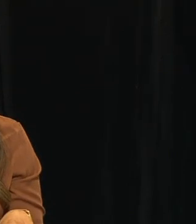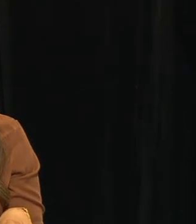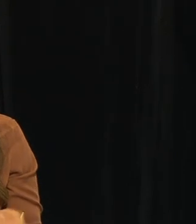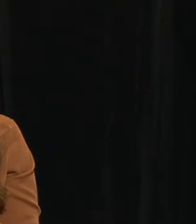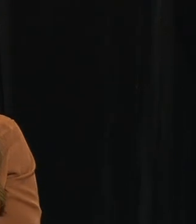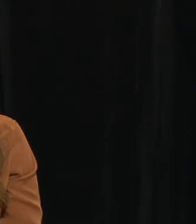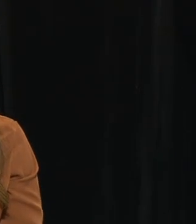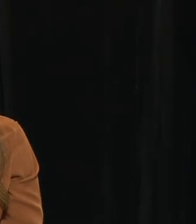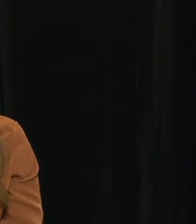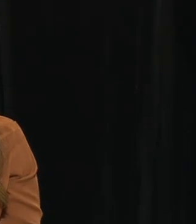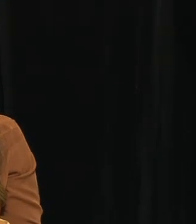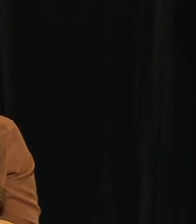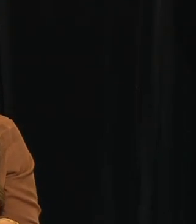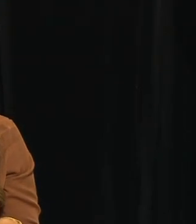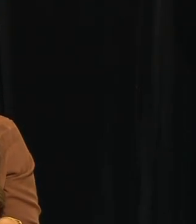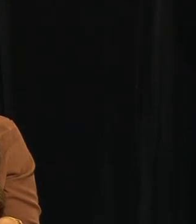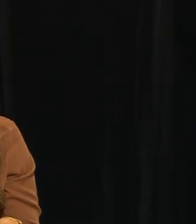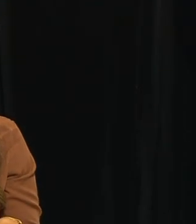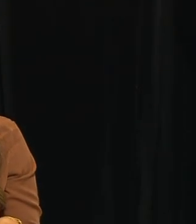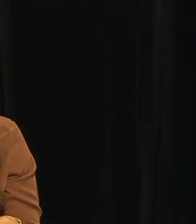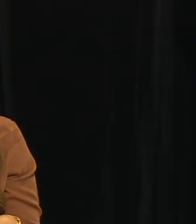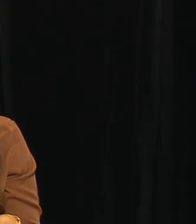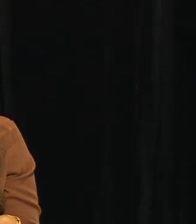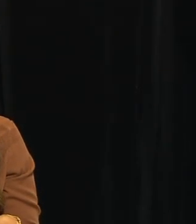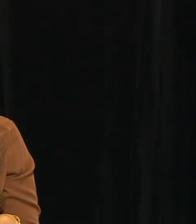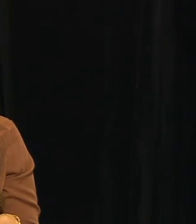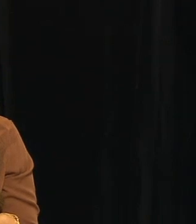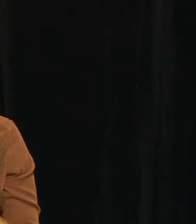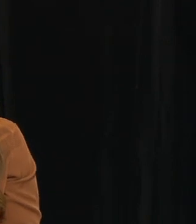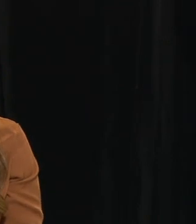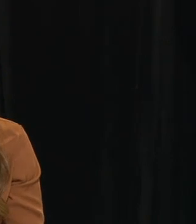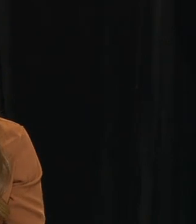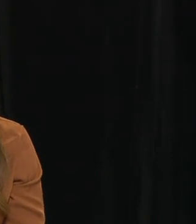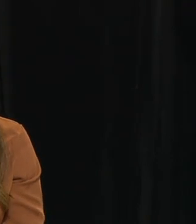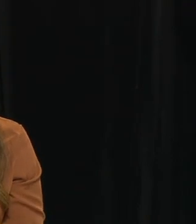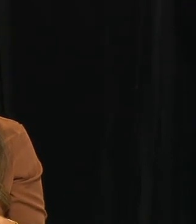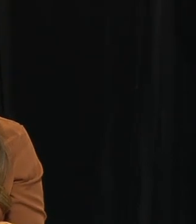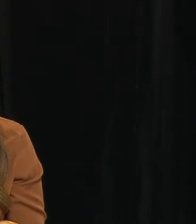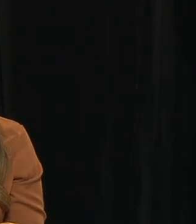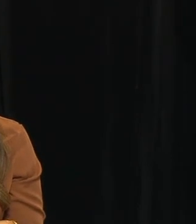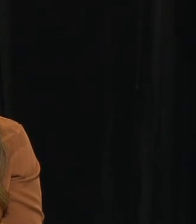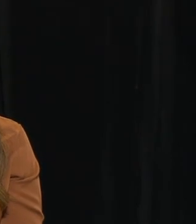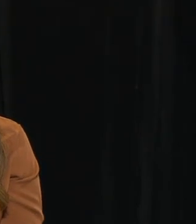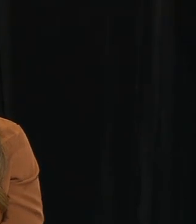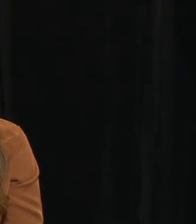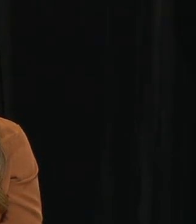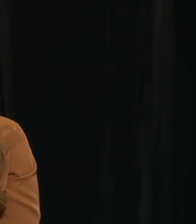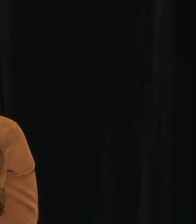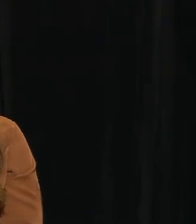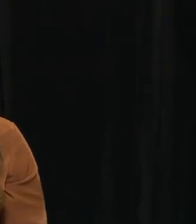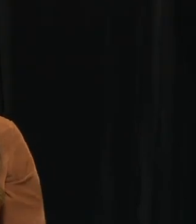the mic our first speaker is Dr Charlene Leroy Dyer from the University of Queensland Business School